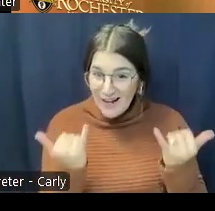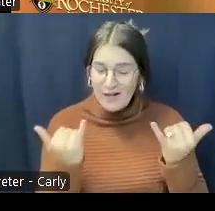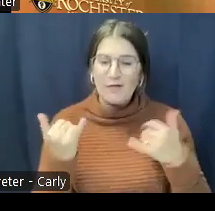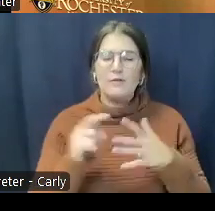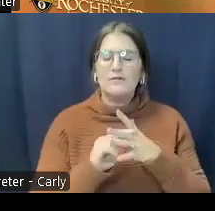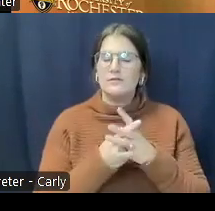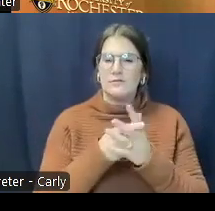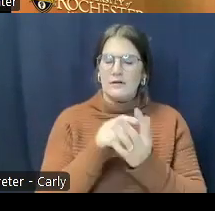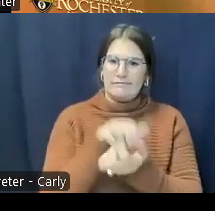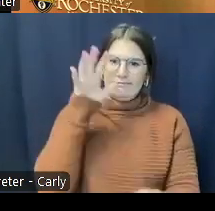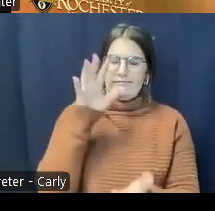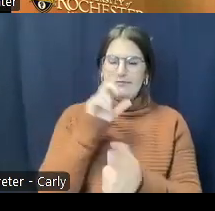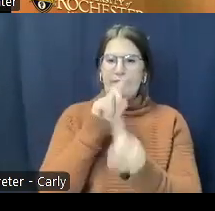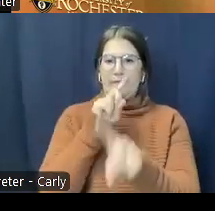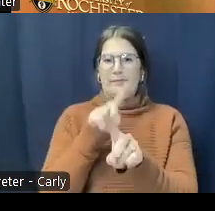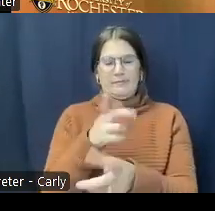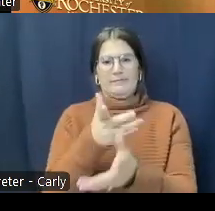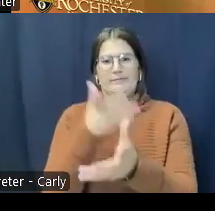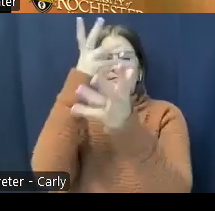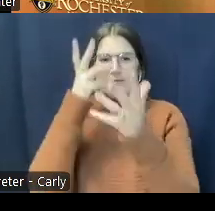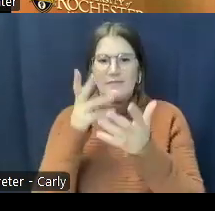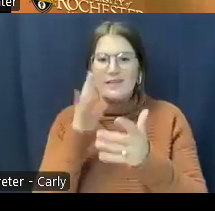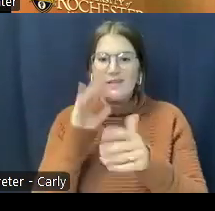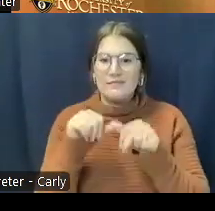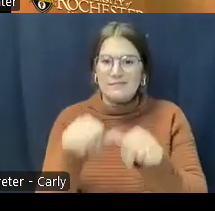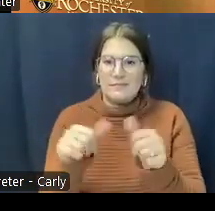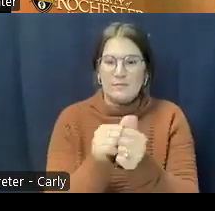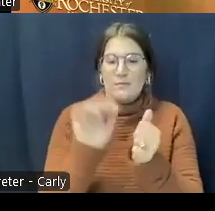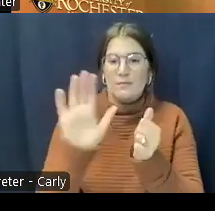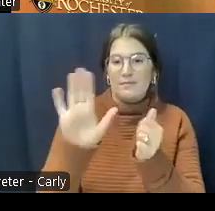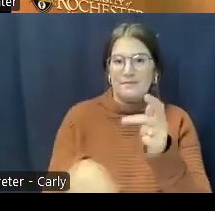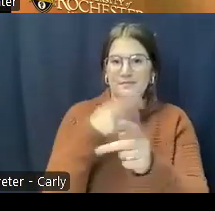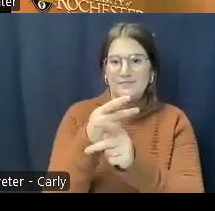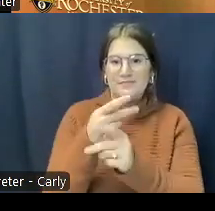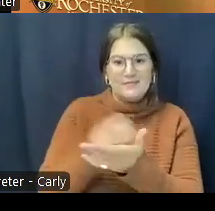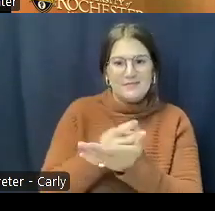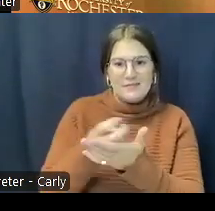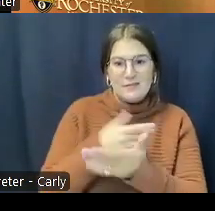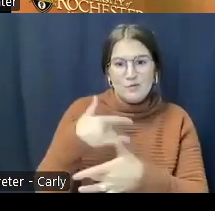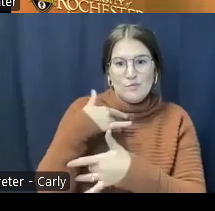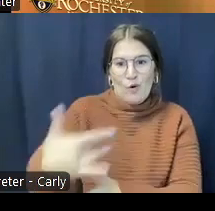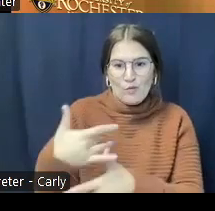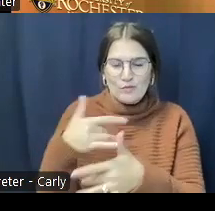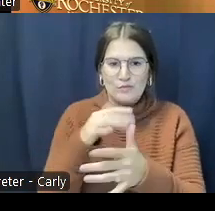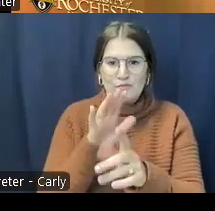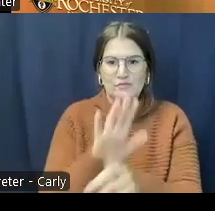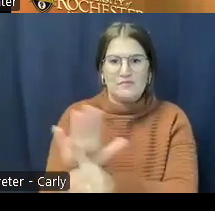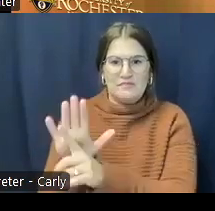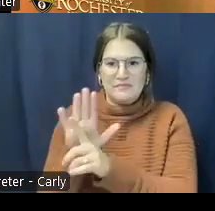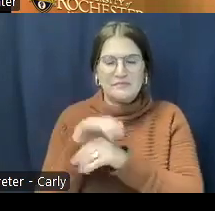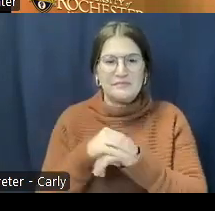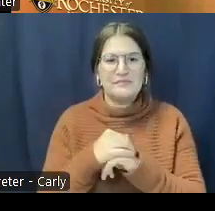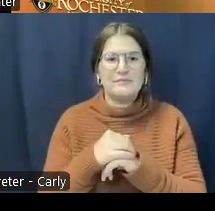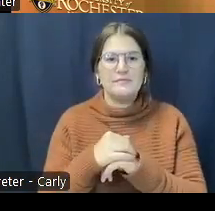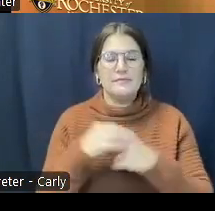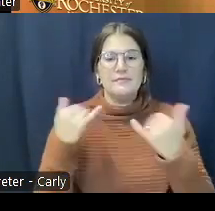manifesting somatic responses that also then are consistent with the kinds of seizure prodrome, broadly speaking. So it's beginning to get a toehold